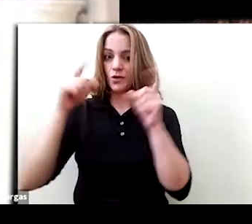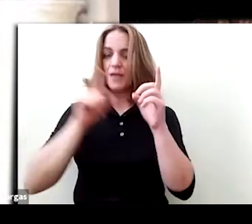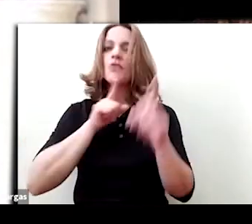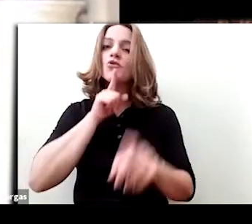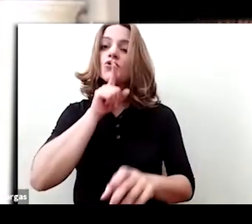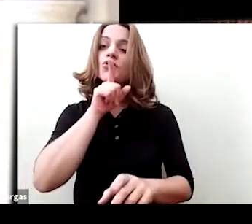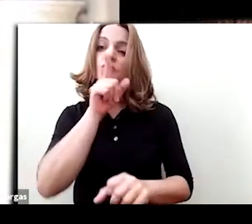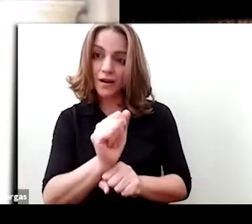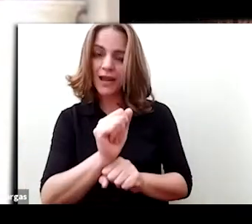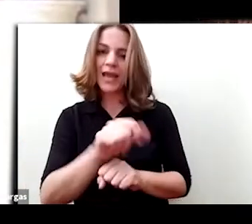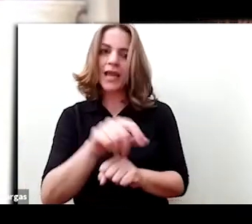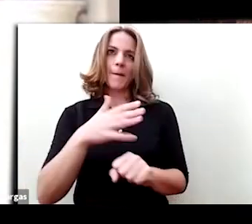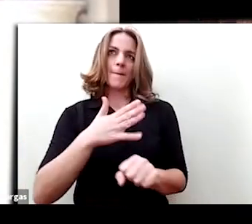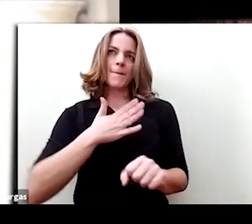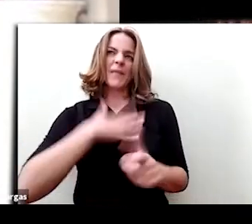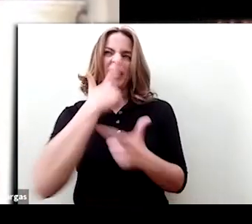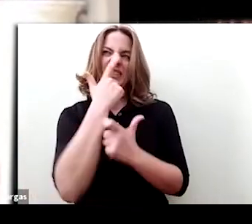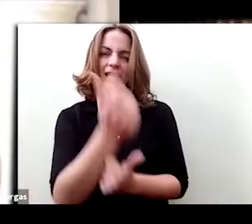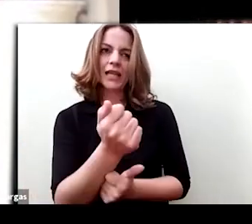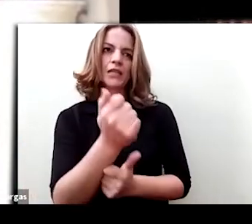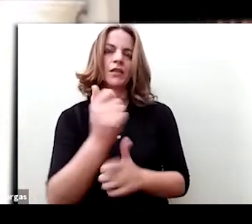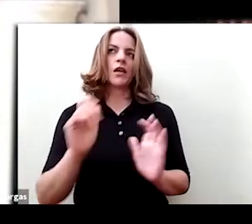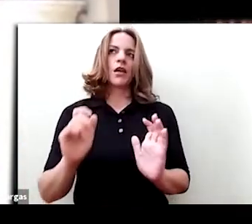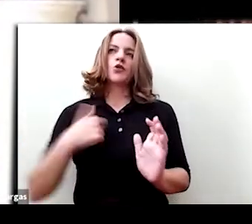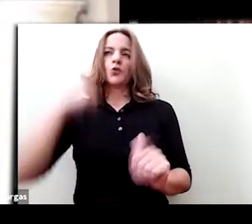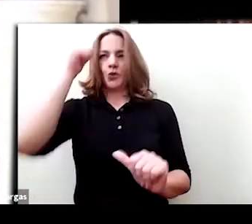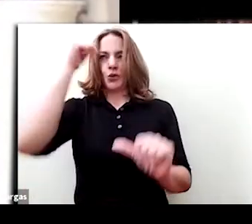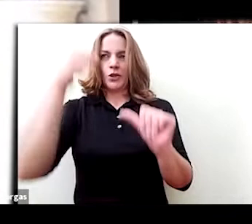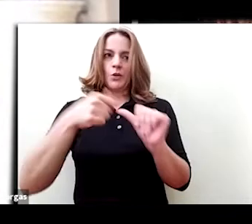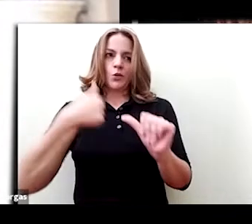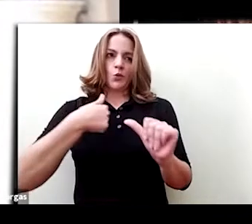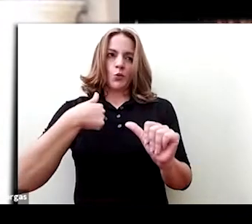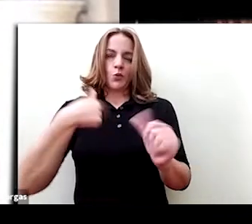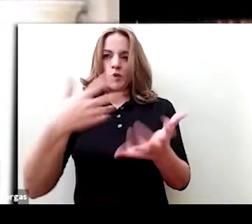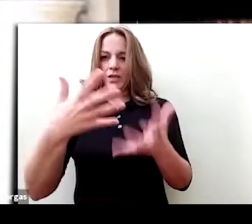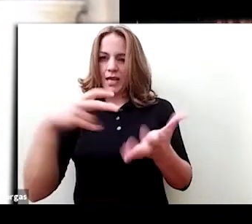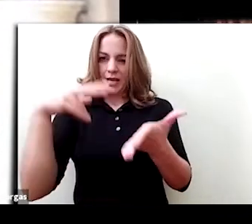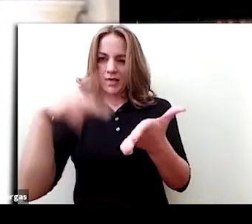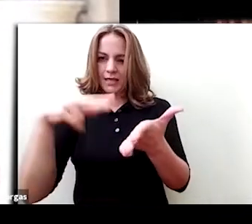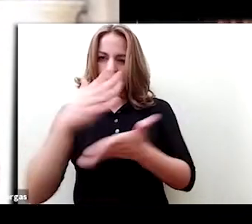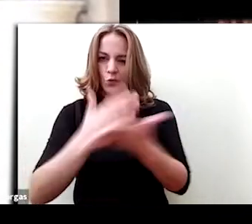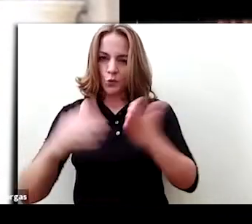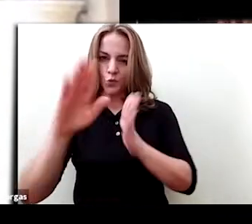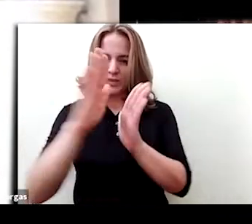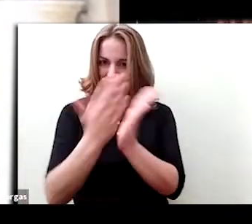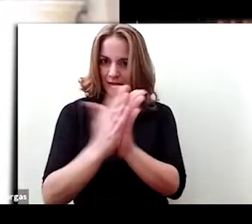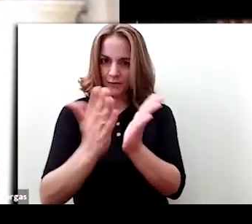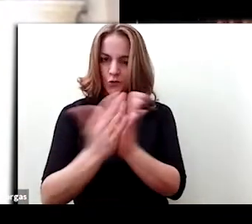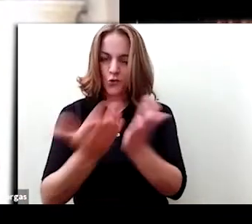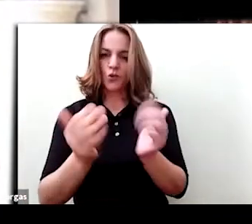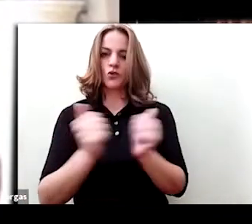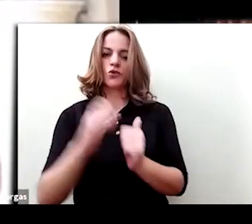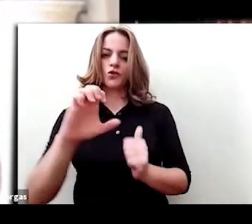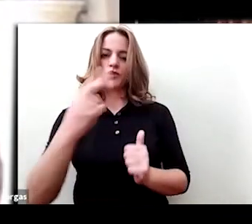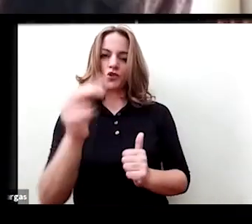reading a little bit about it in a few books. Sean Noriega's book, Shot in America, mentioned